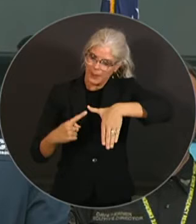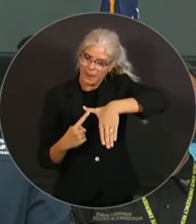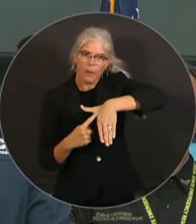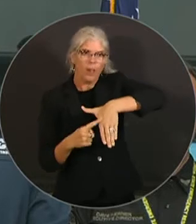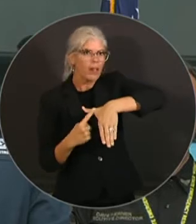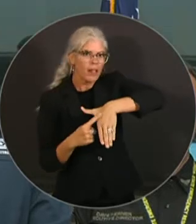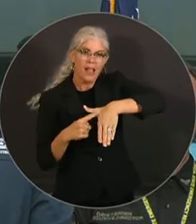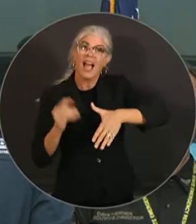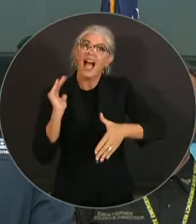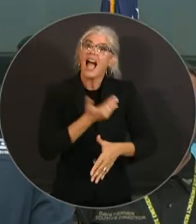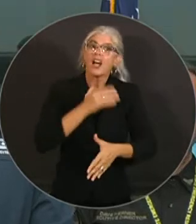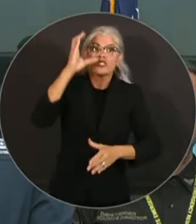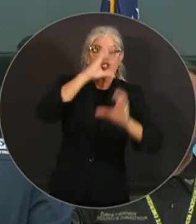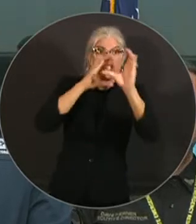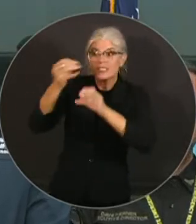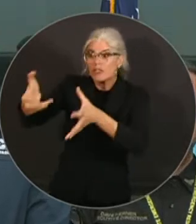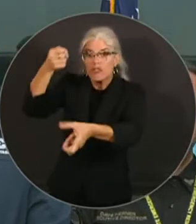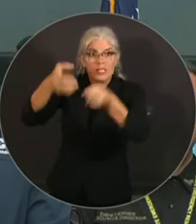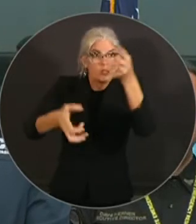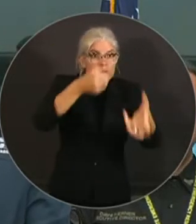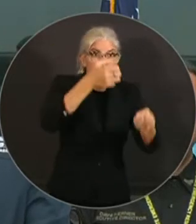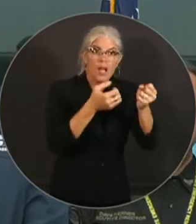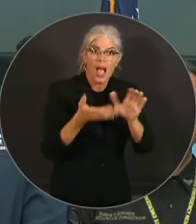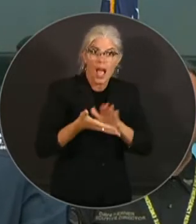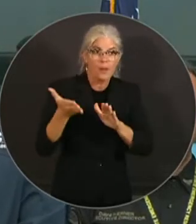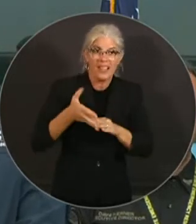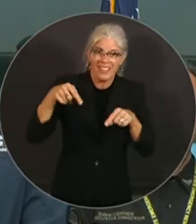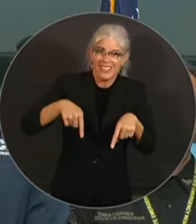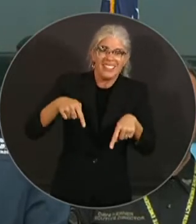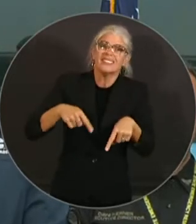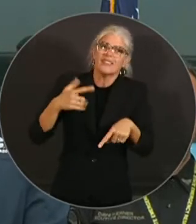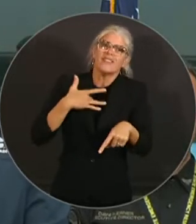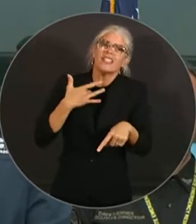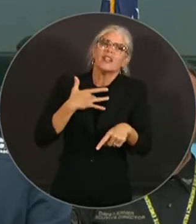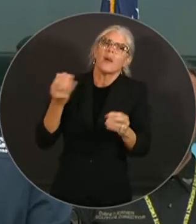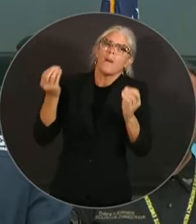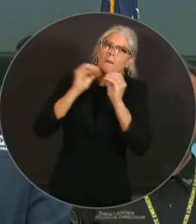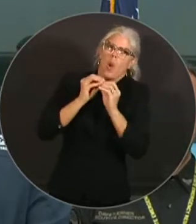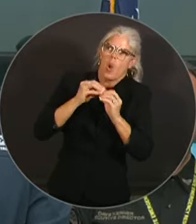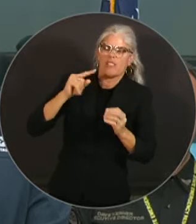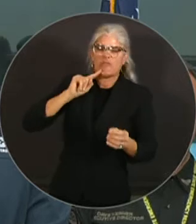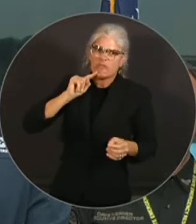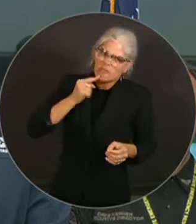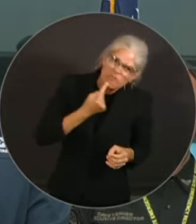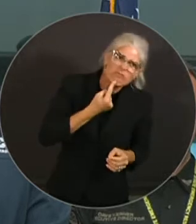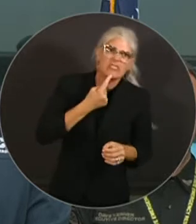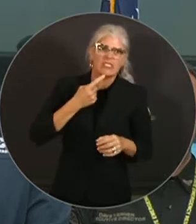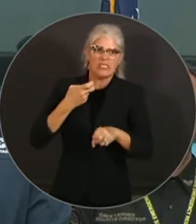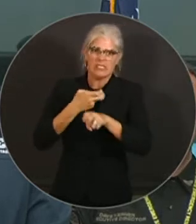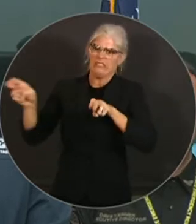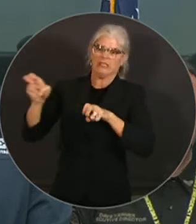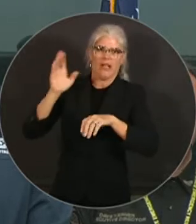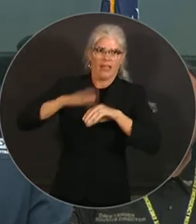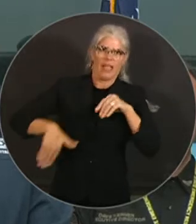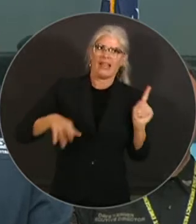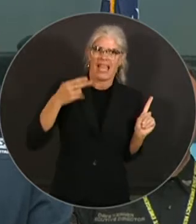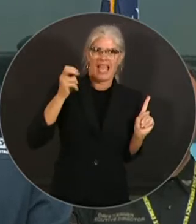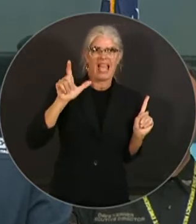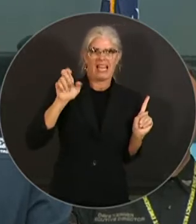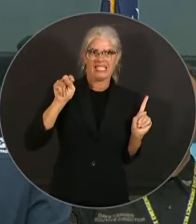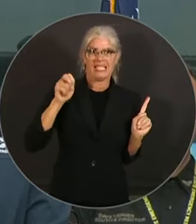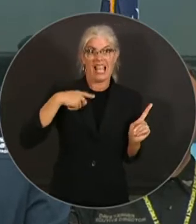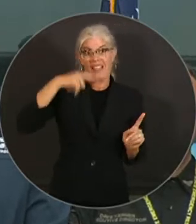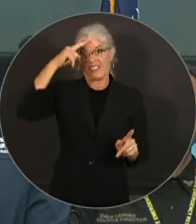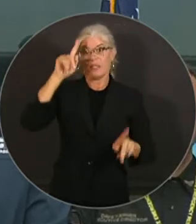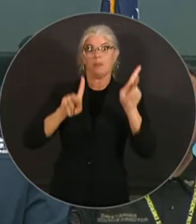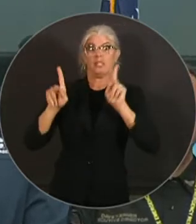rescue operations for this is even more robust than it was for Helene. I think with so many people evacuating, you